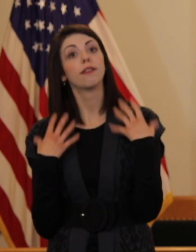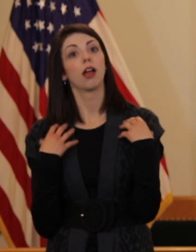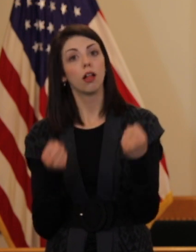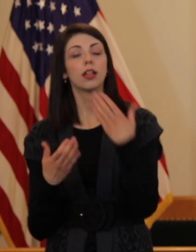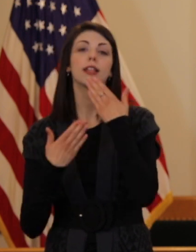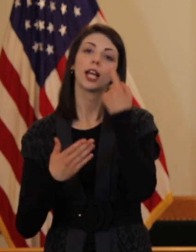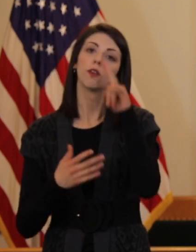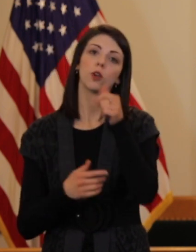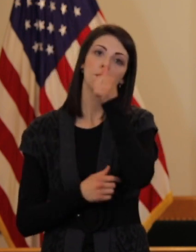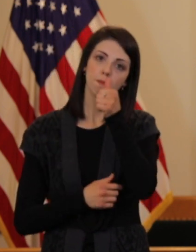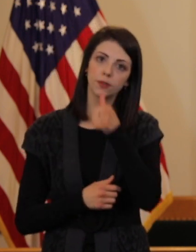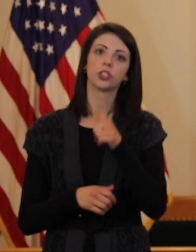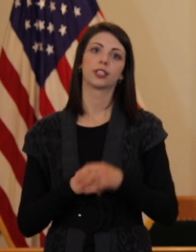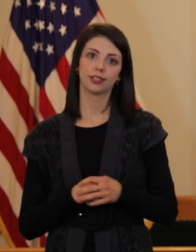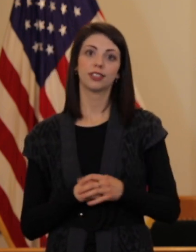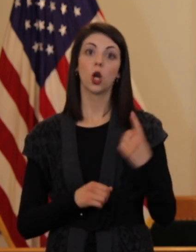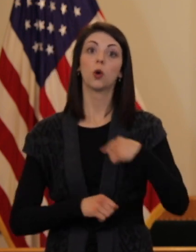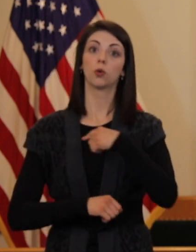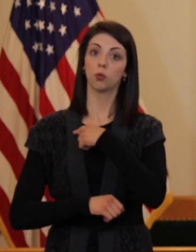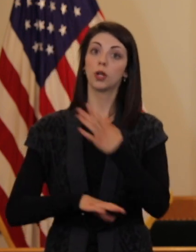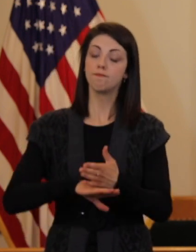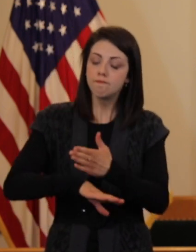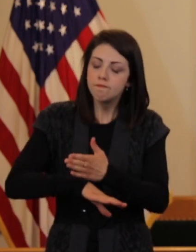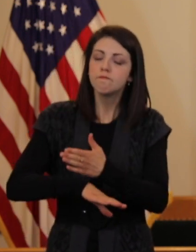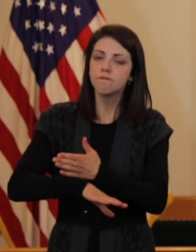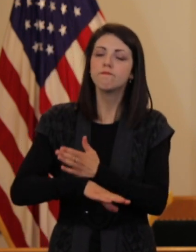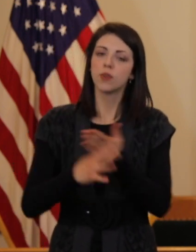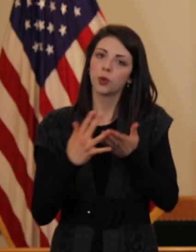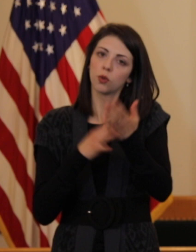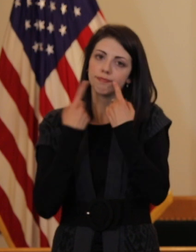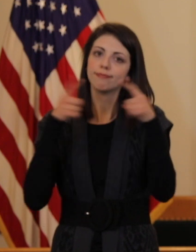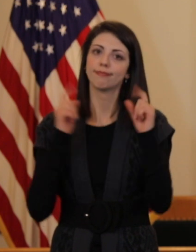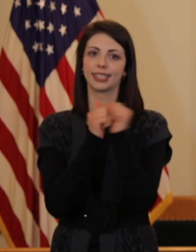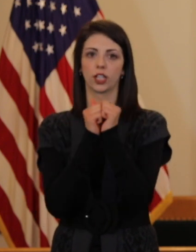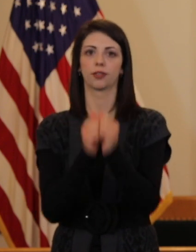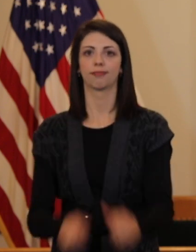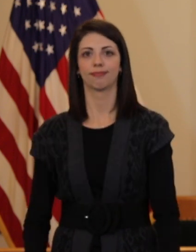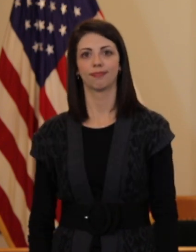for your patience and cooperation. It is making a difference, and we're getting through this together.